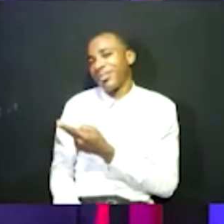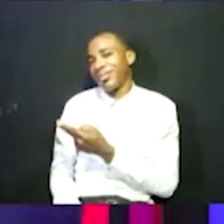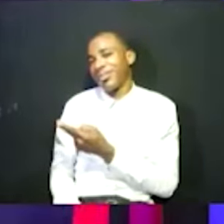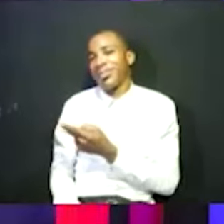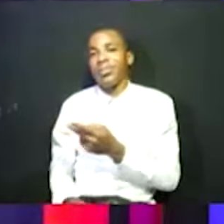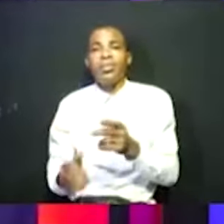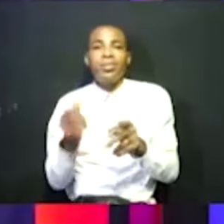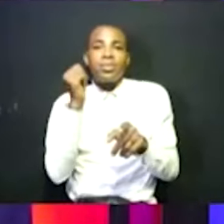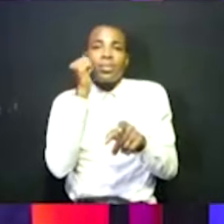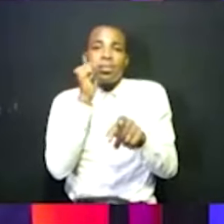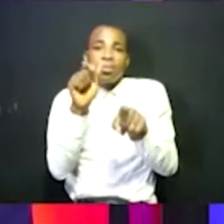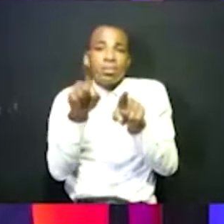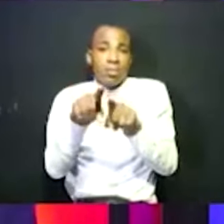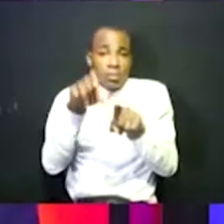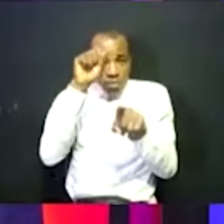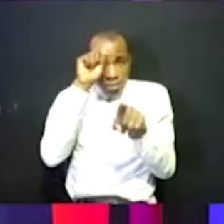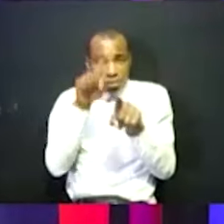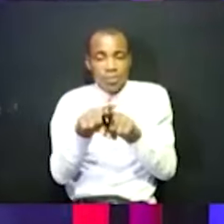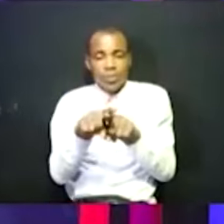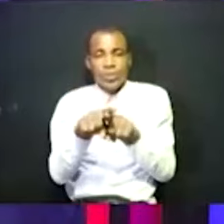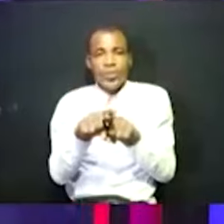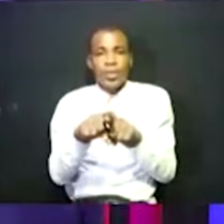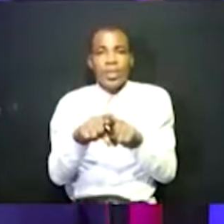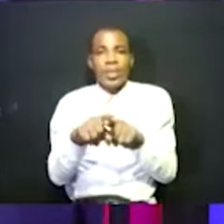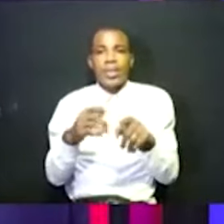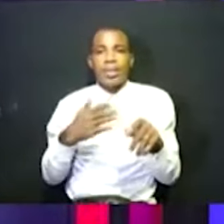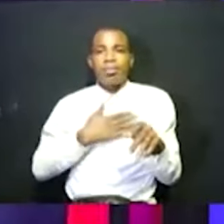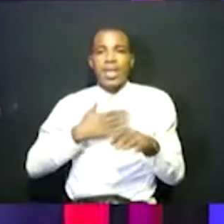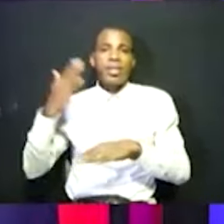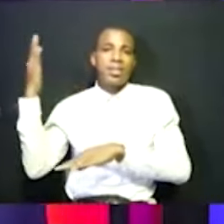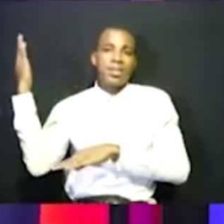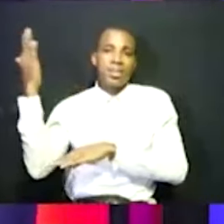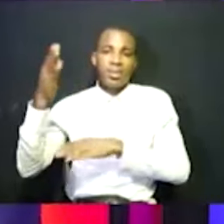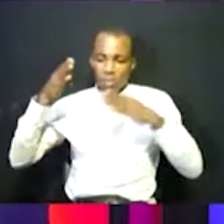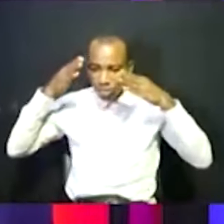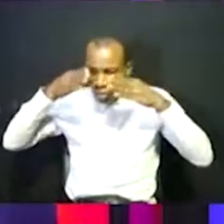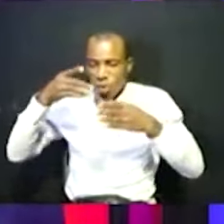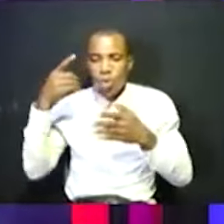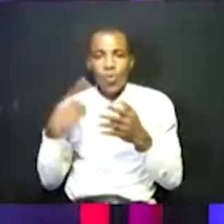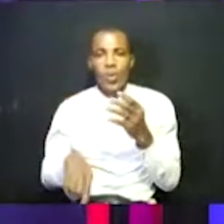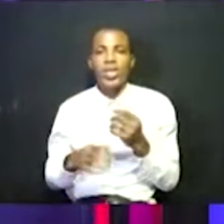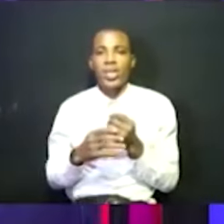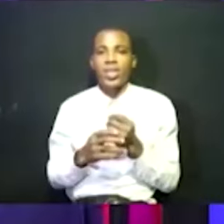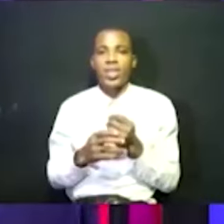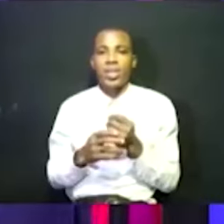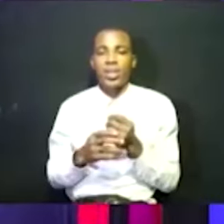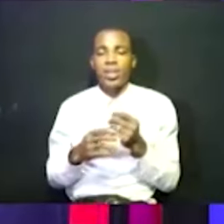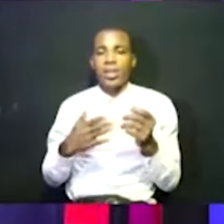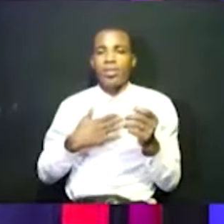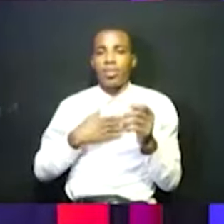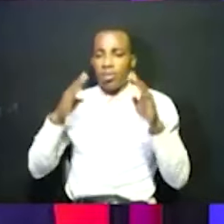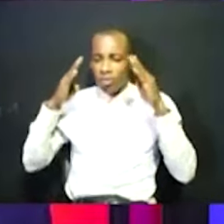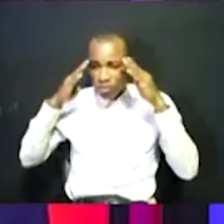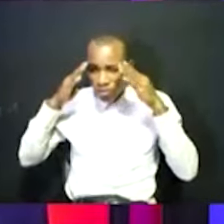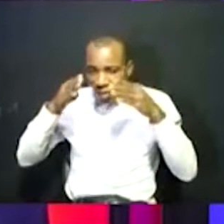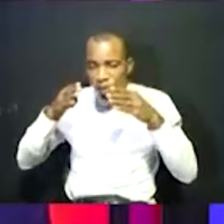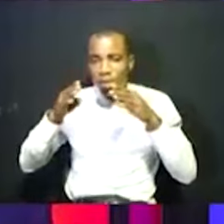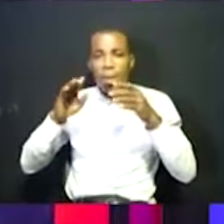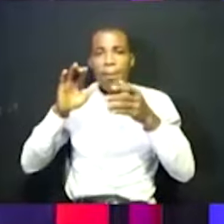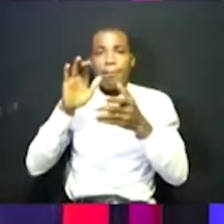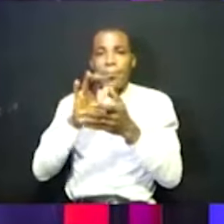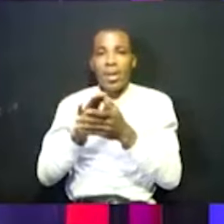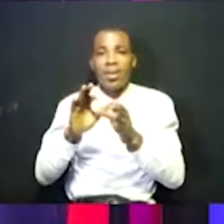Brothers and sisters, adofunum, my focus in this series on marriage and family life is not to teach